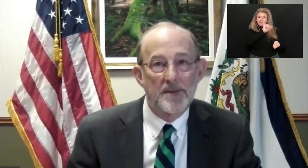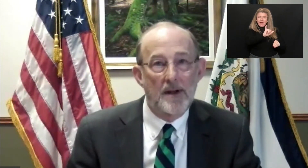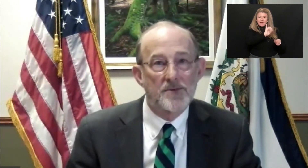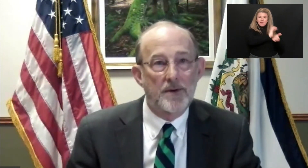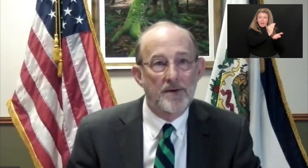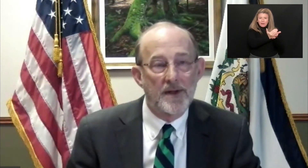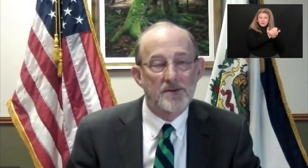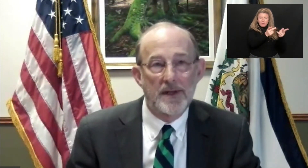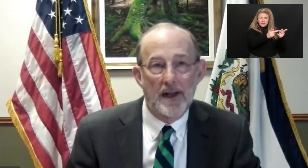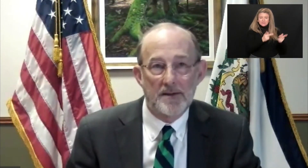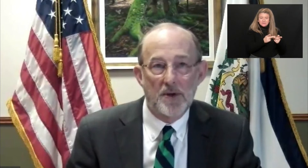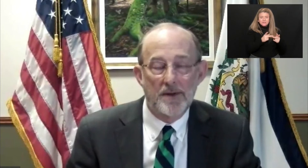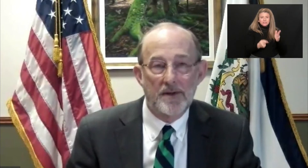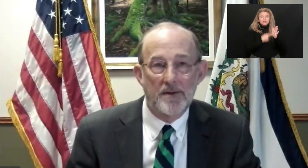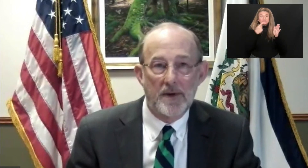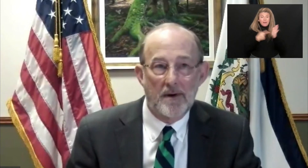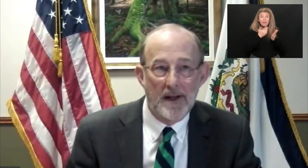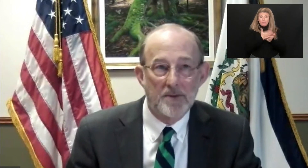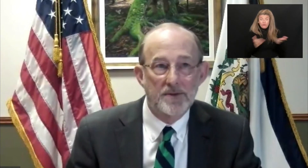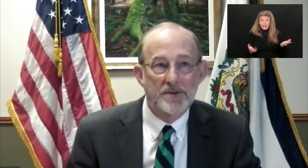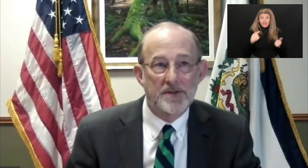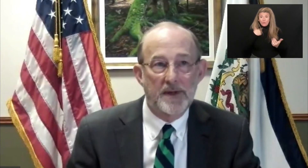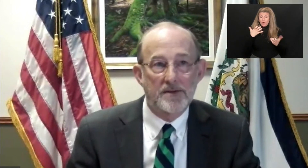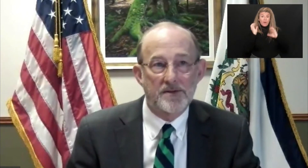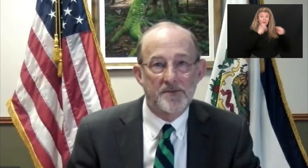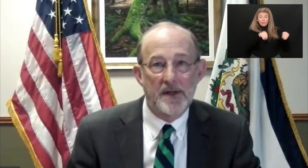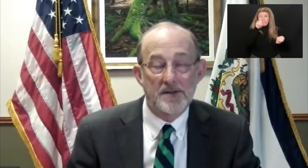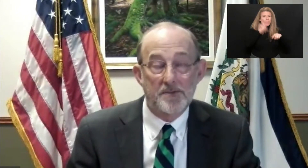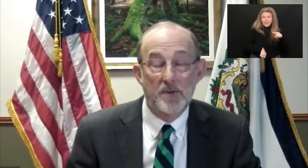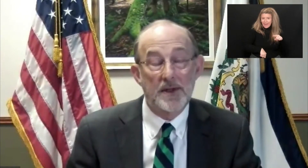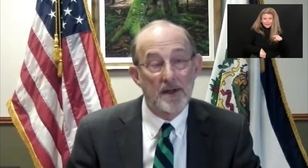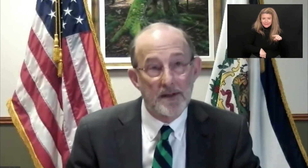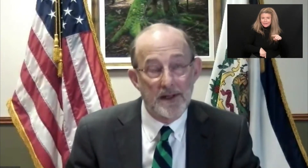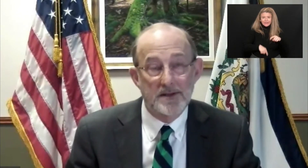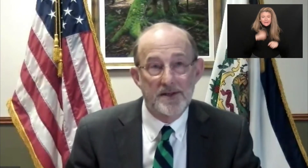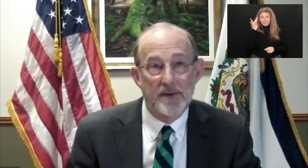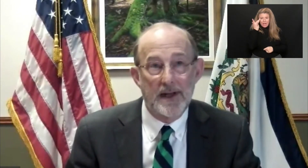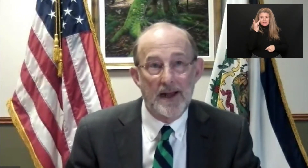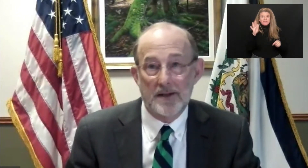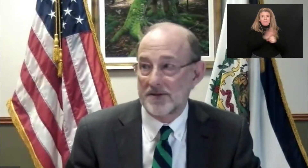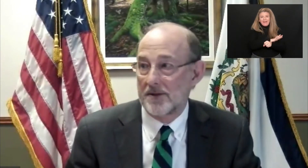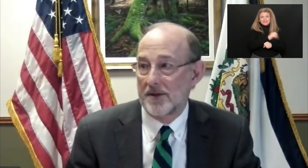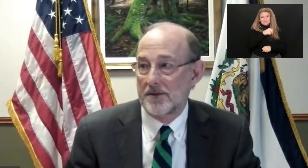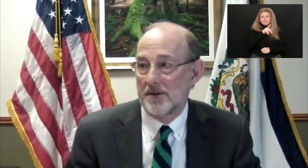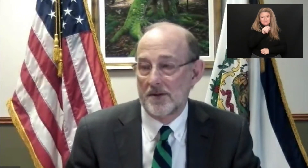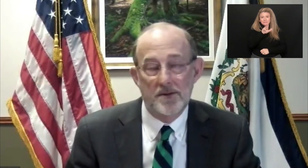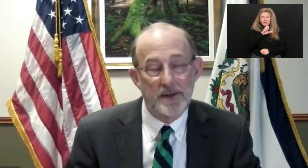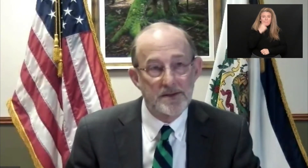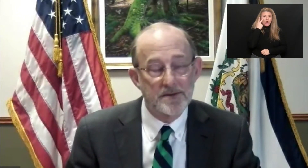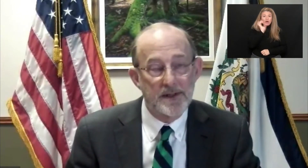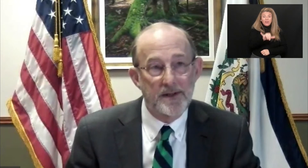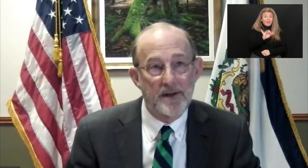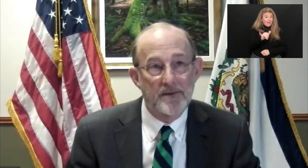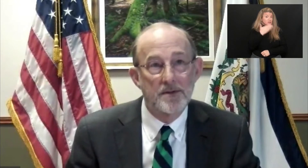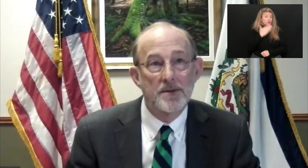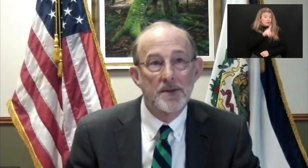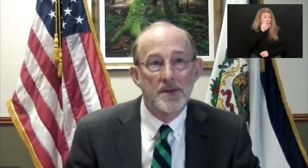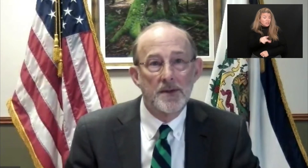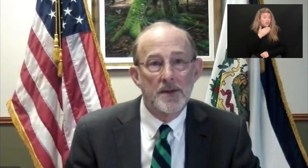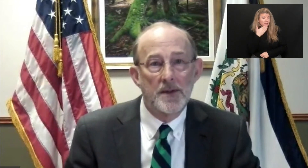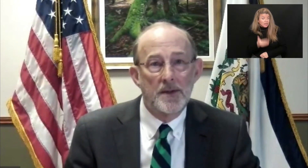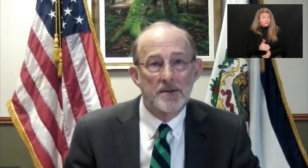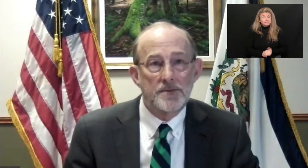So sometimes there are things we'd like to put on there that we aren't able to just because of space, but we'll take a look at that and see if we can add it. So good question. Thank you,